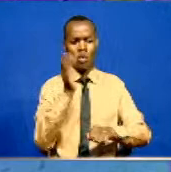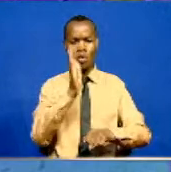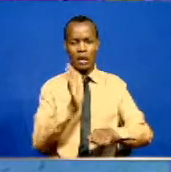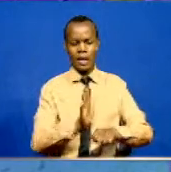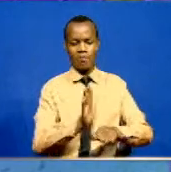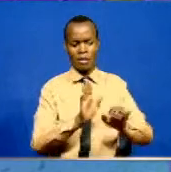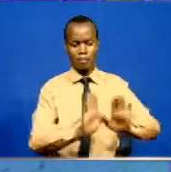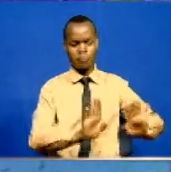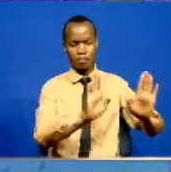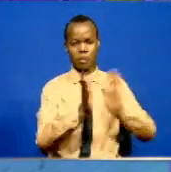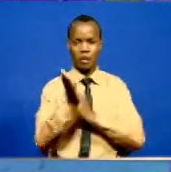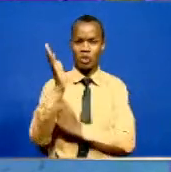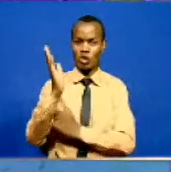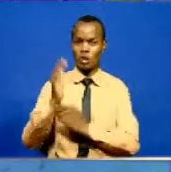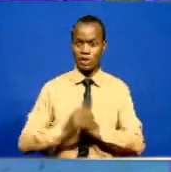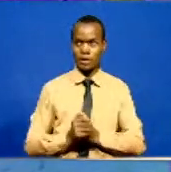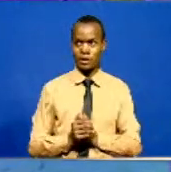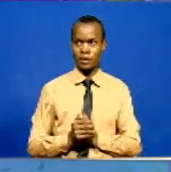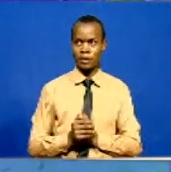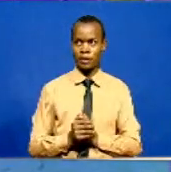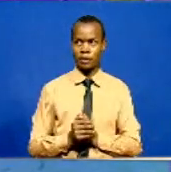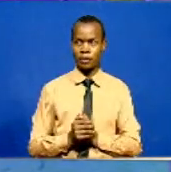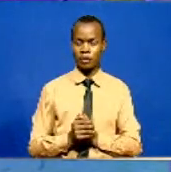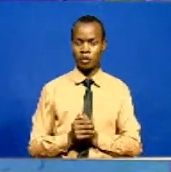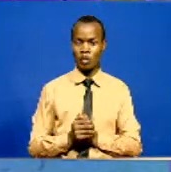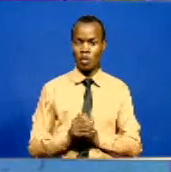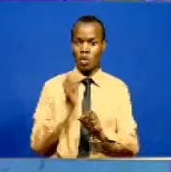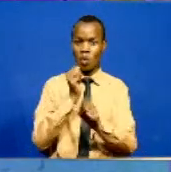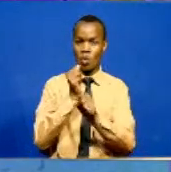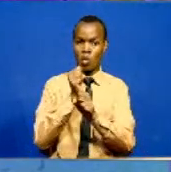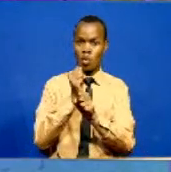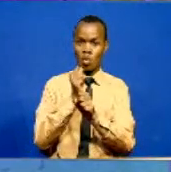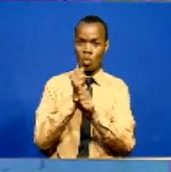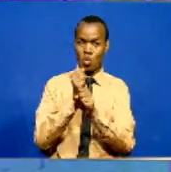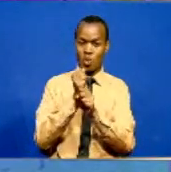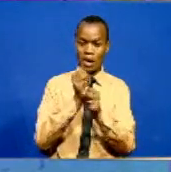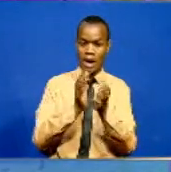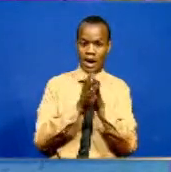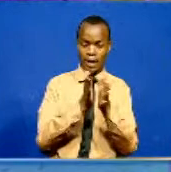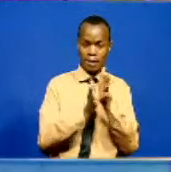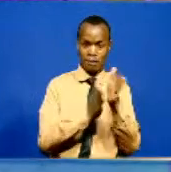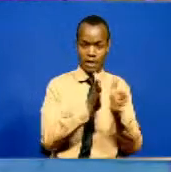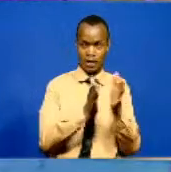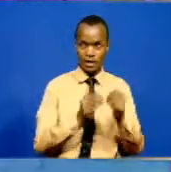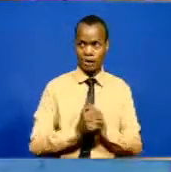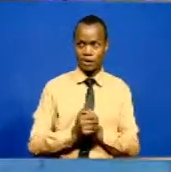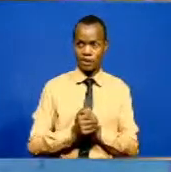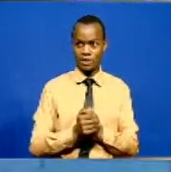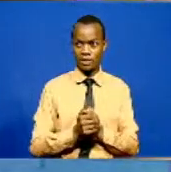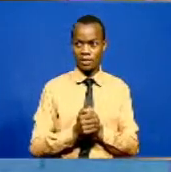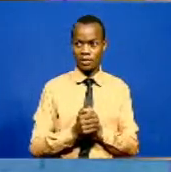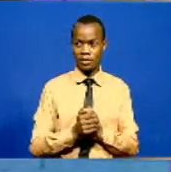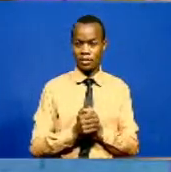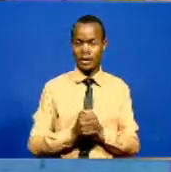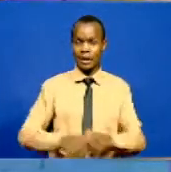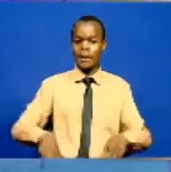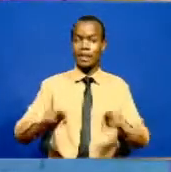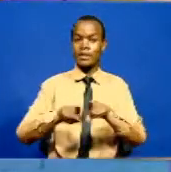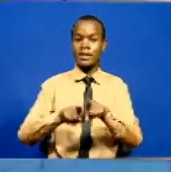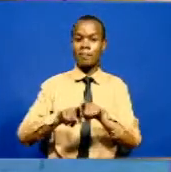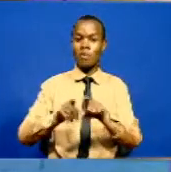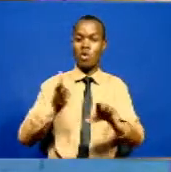God? His tenderness and tact, his unselfish love